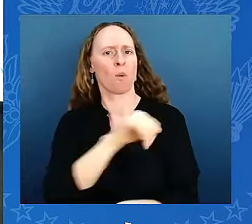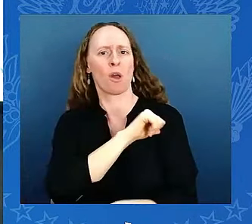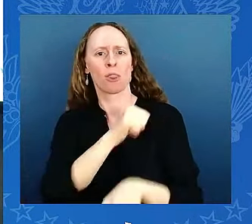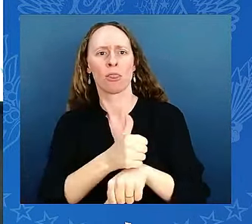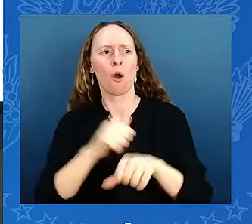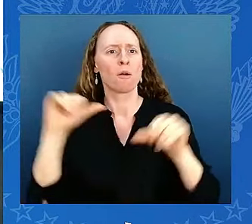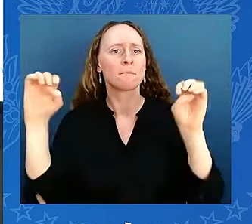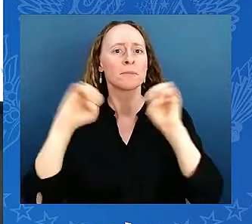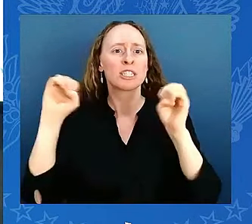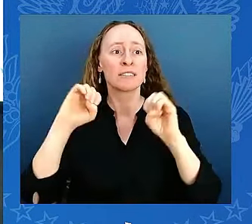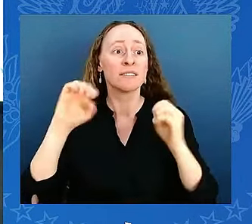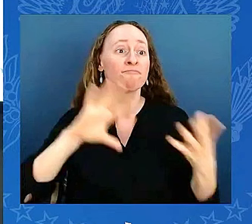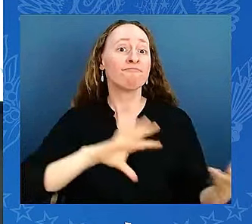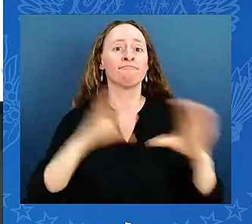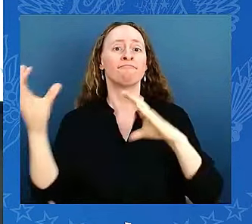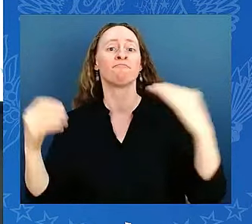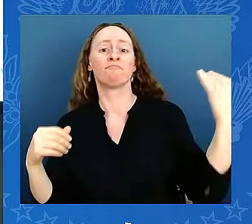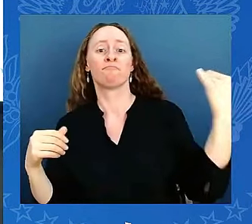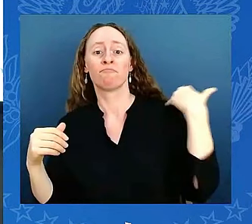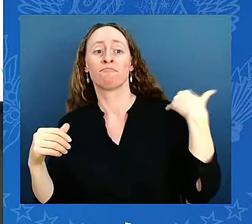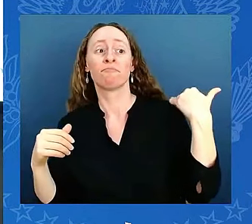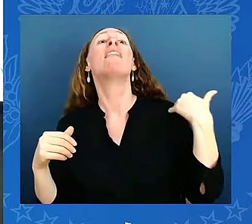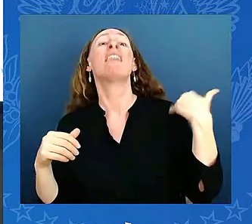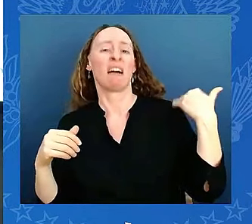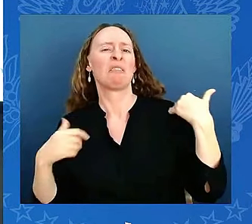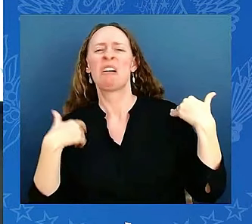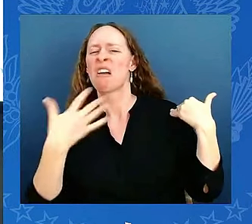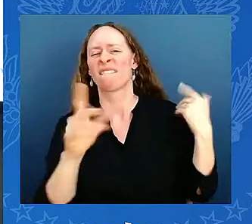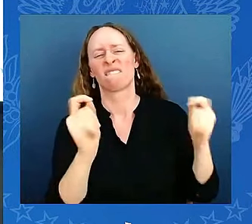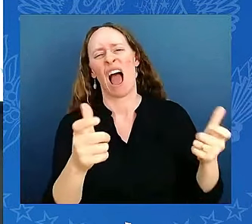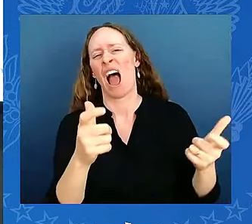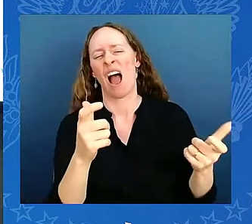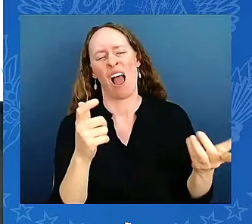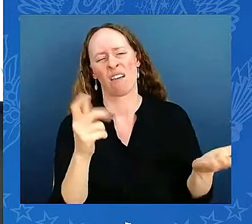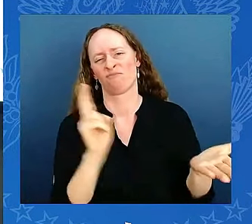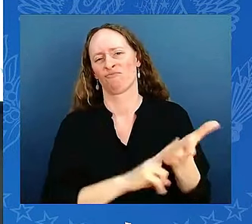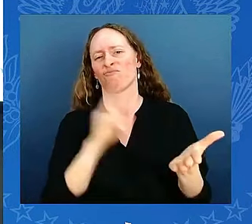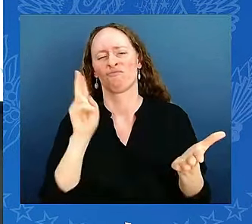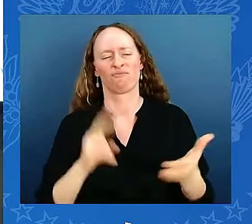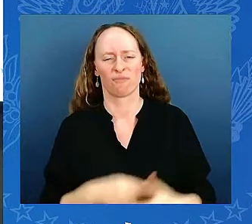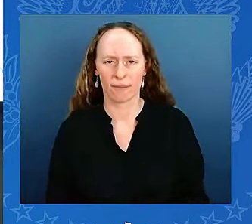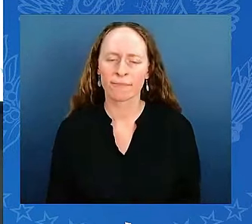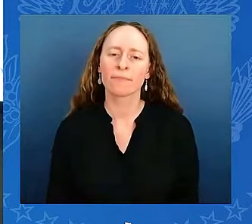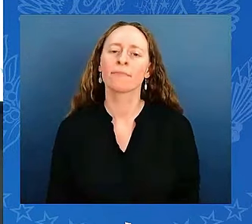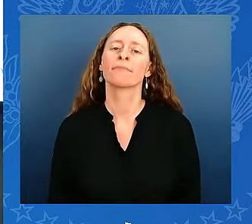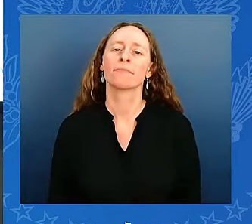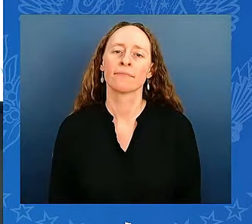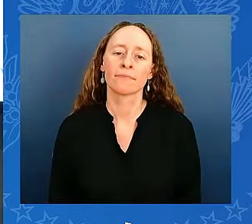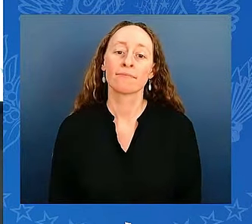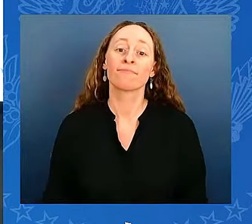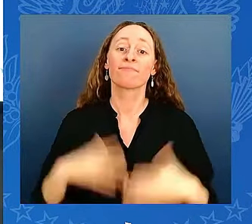your governors. Today, I approved the request of Governor Cooper for the federal government to cover